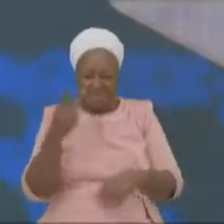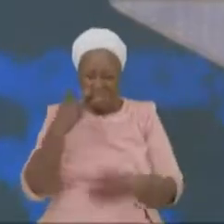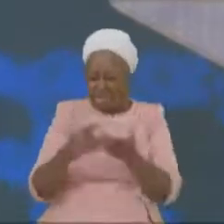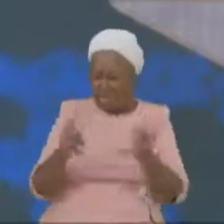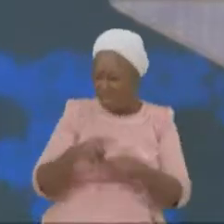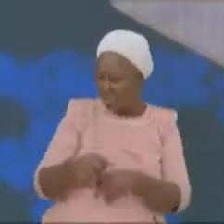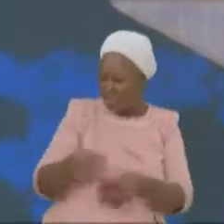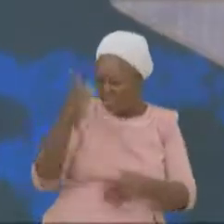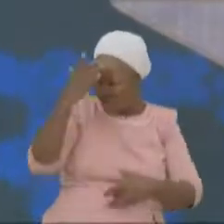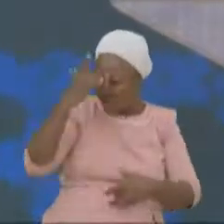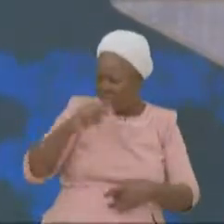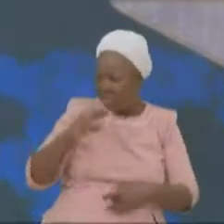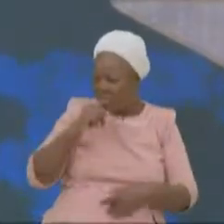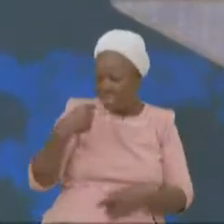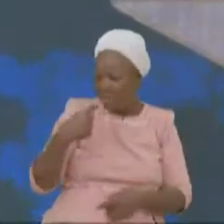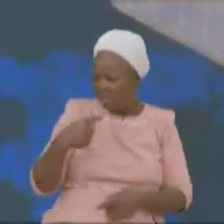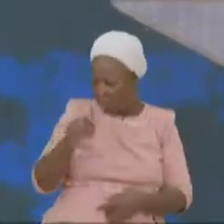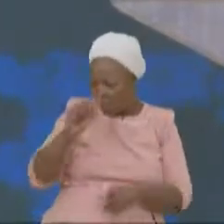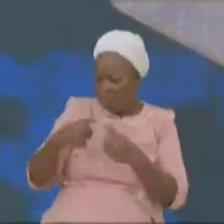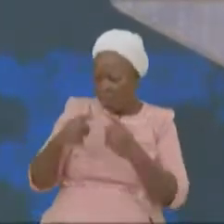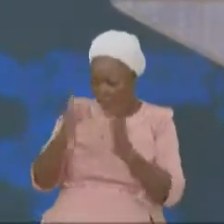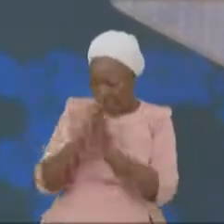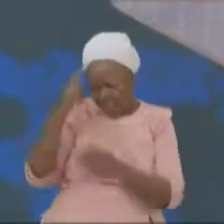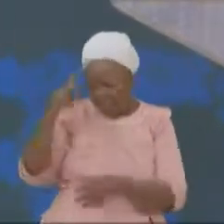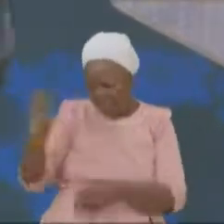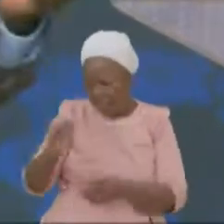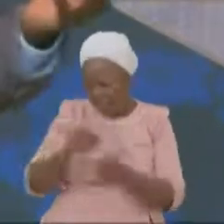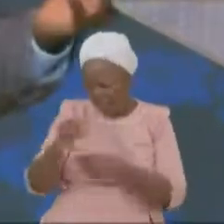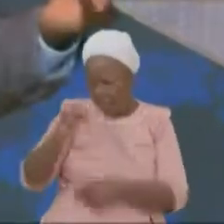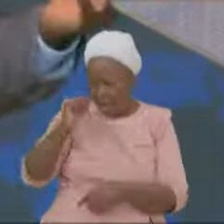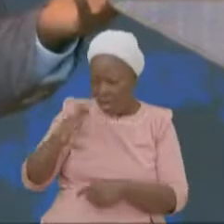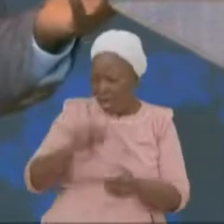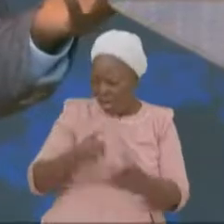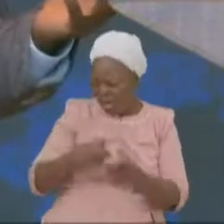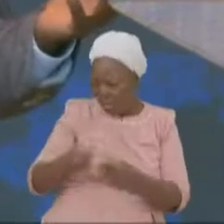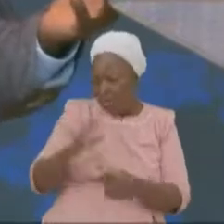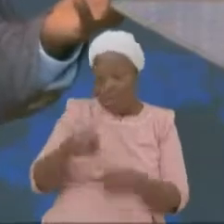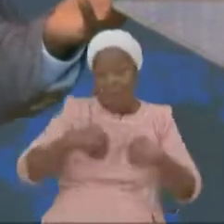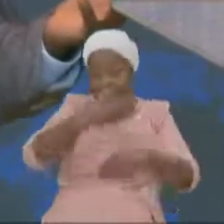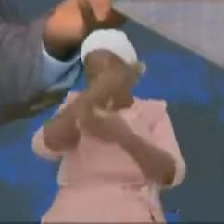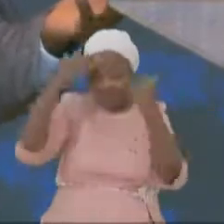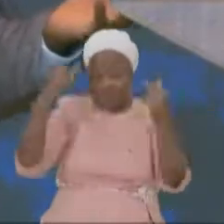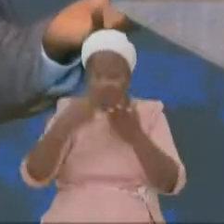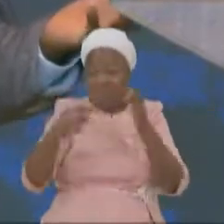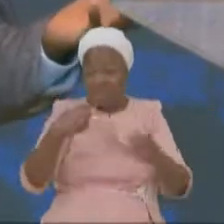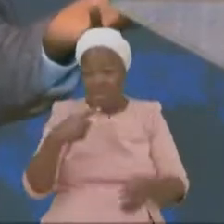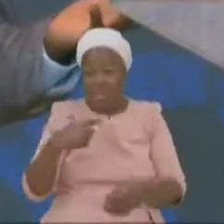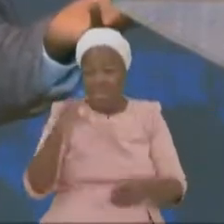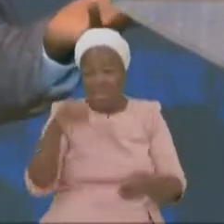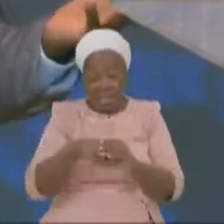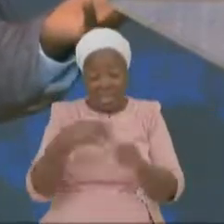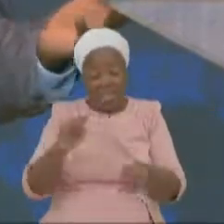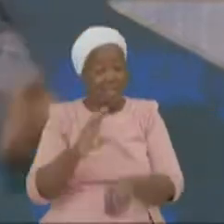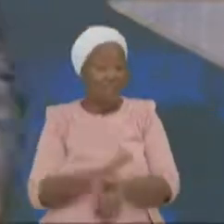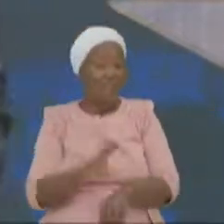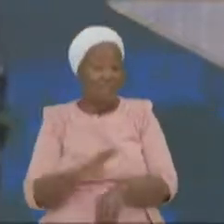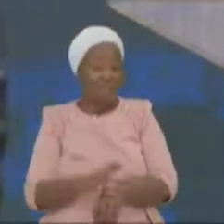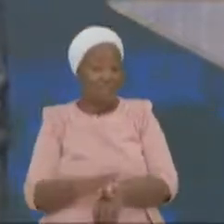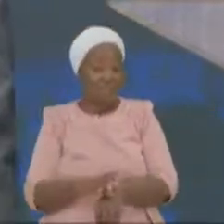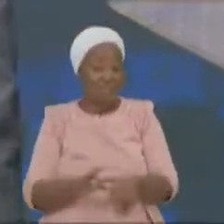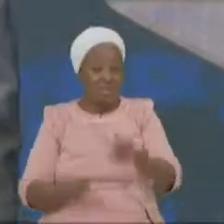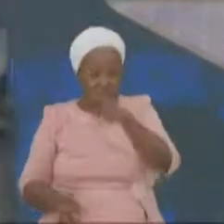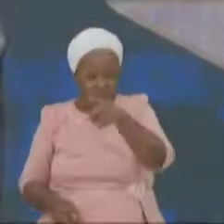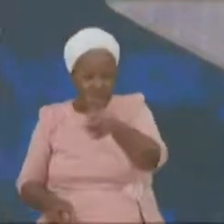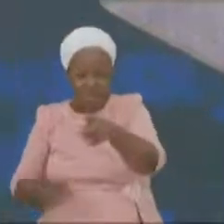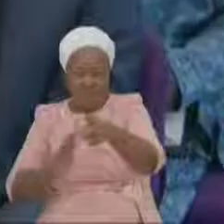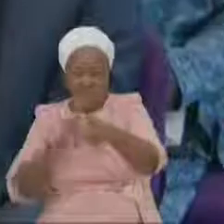I'm going to pray for him, for her. You're forgotten what you said in the church. You are the